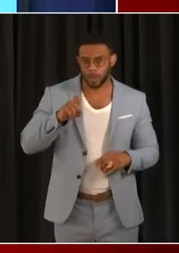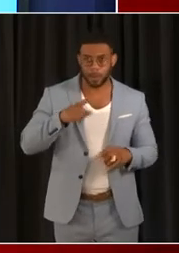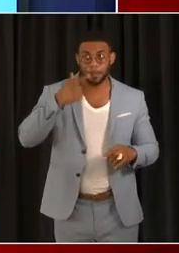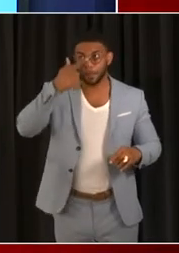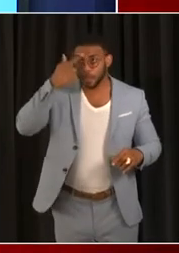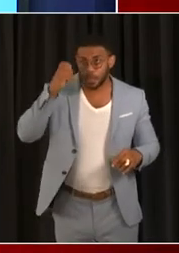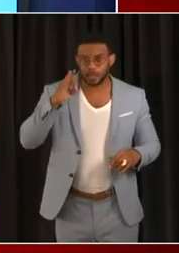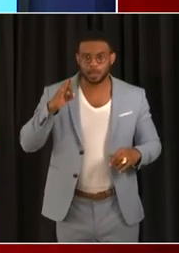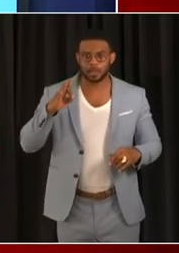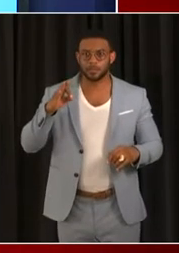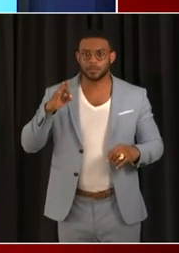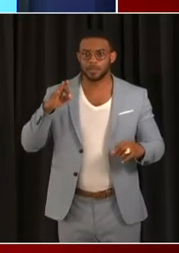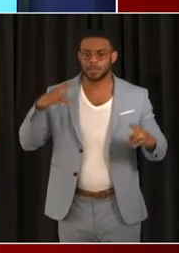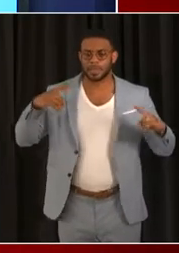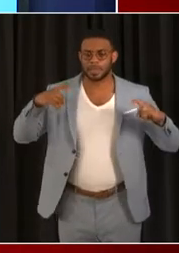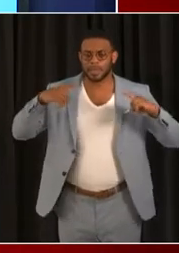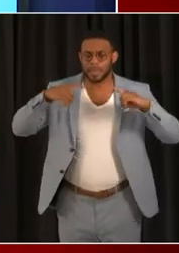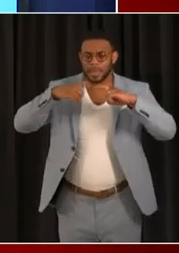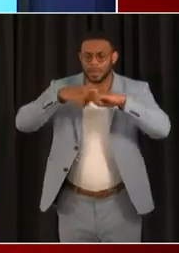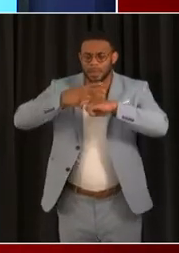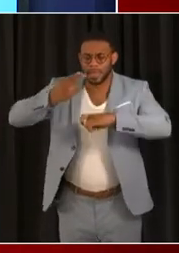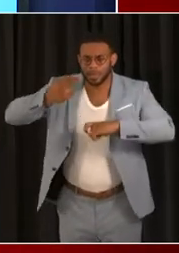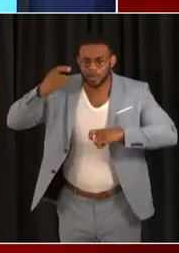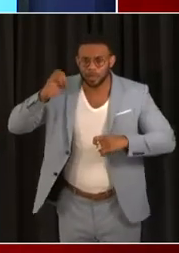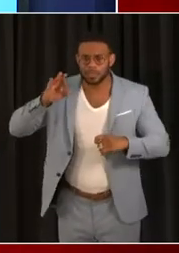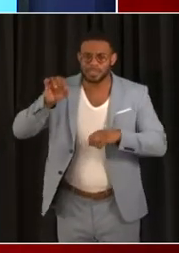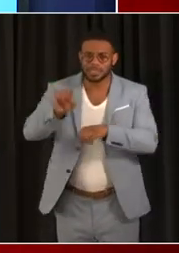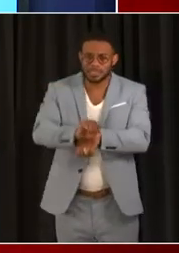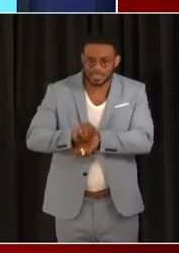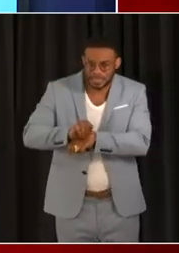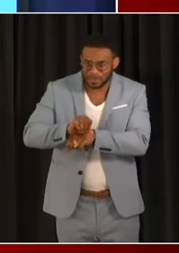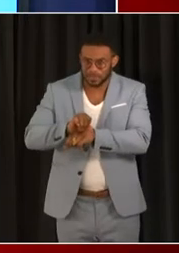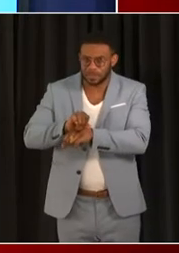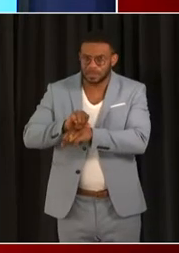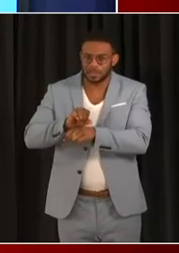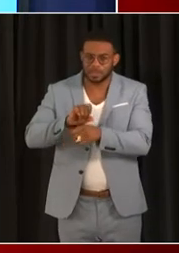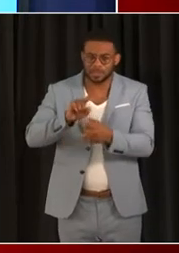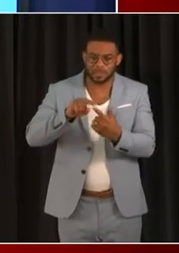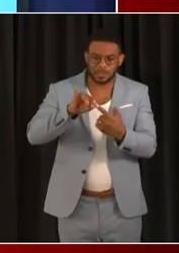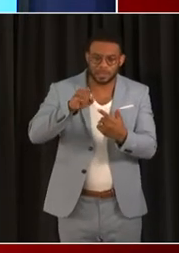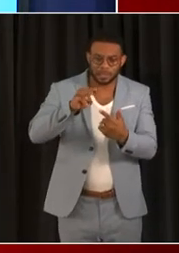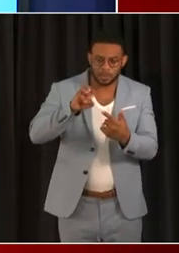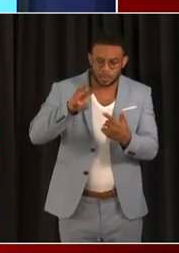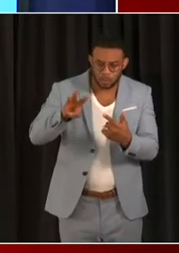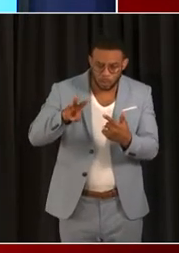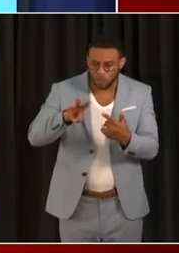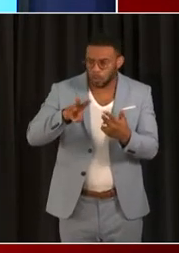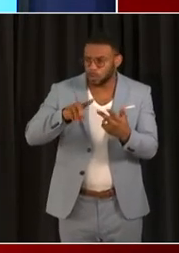race because of the complex history of slavery, Jim Crow,